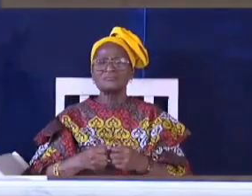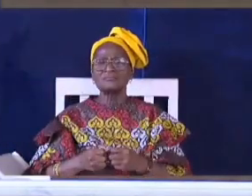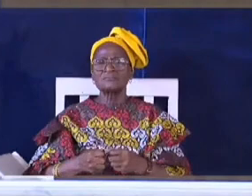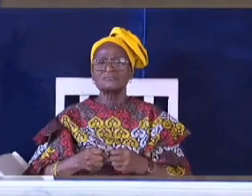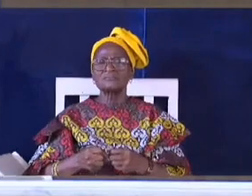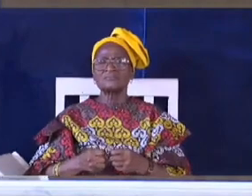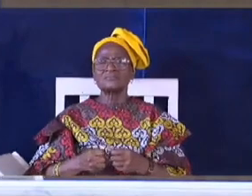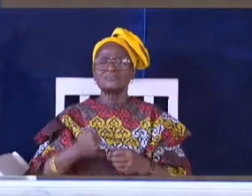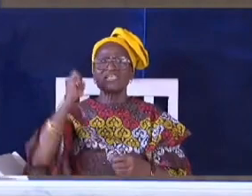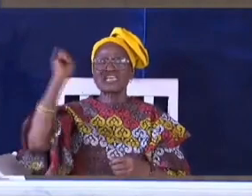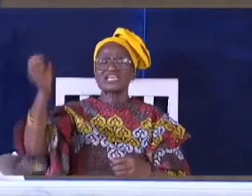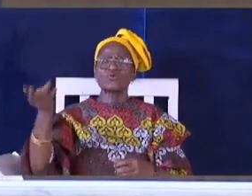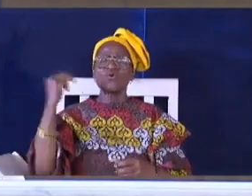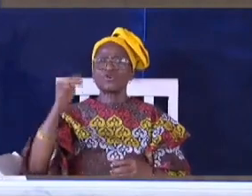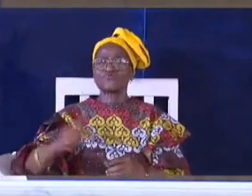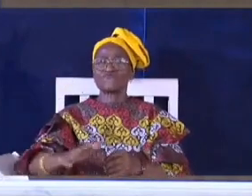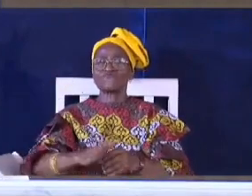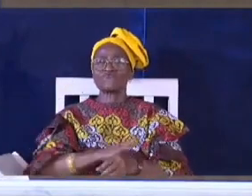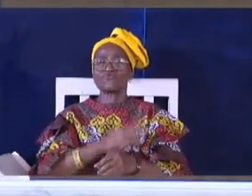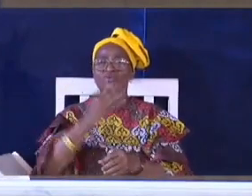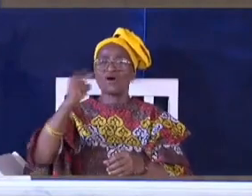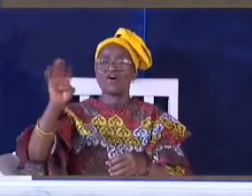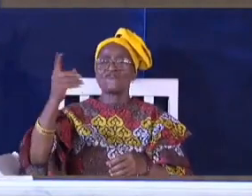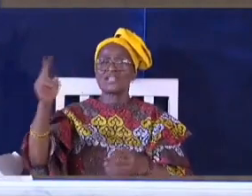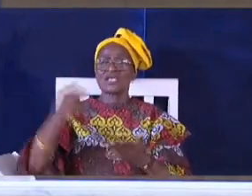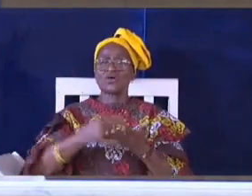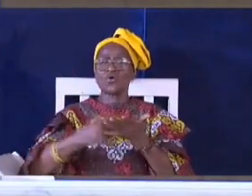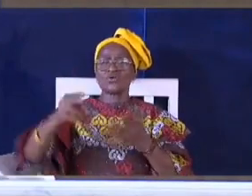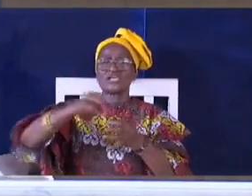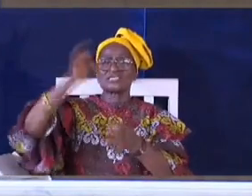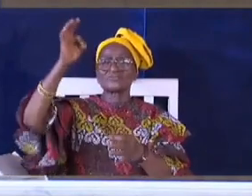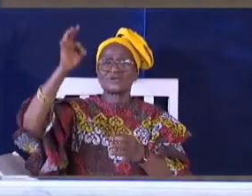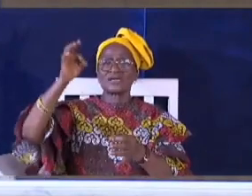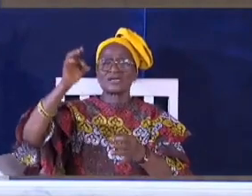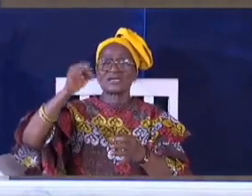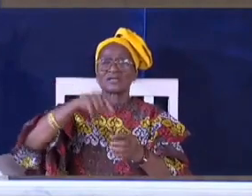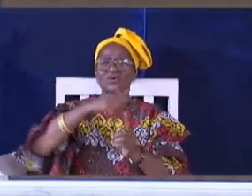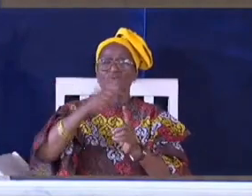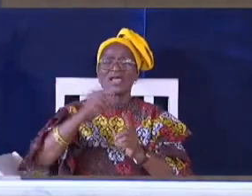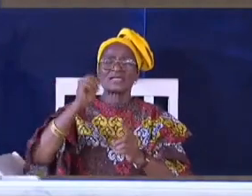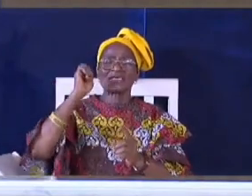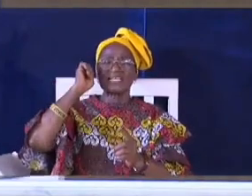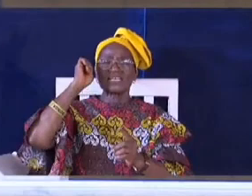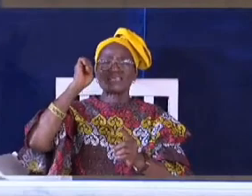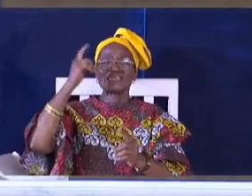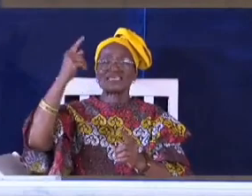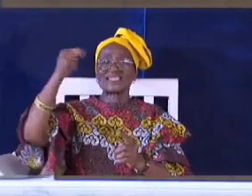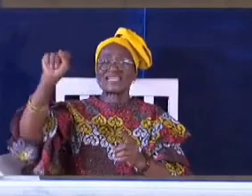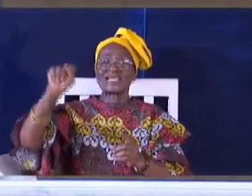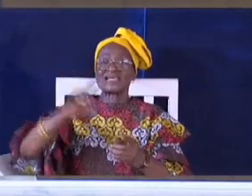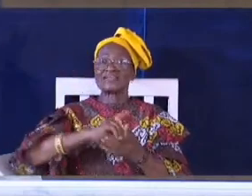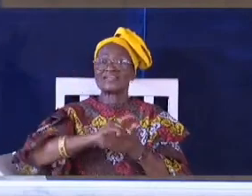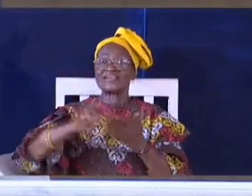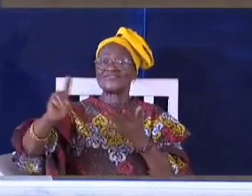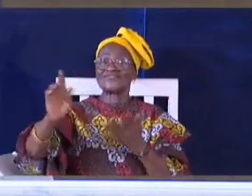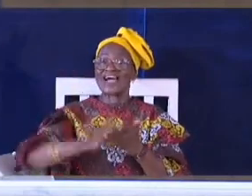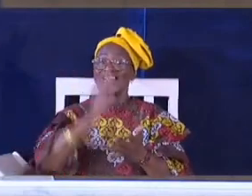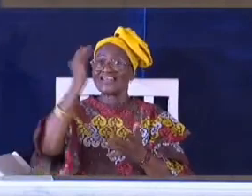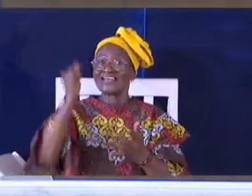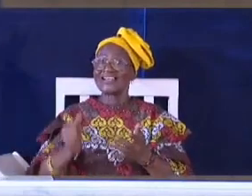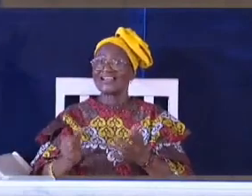and he was full of the Holy Spirit, when the divinely supernatural rose up within